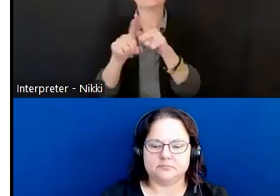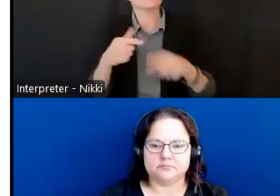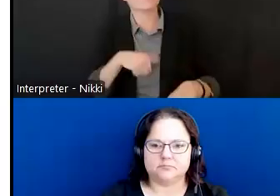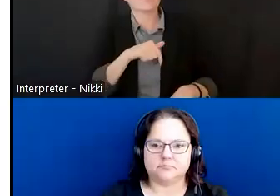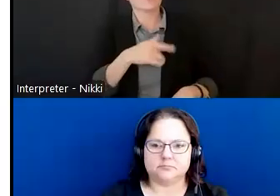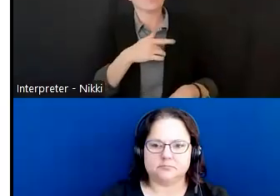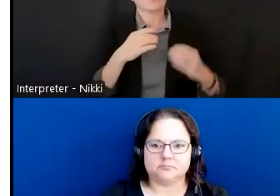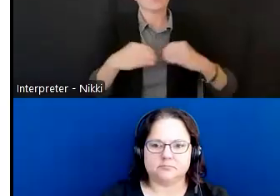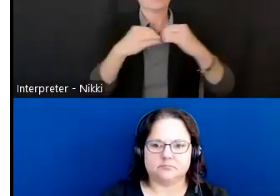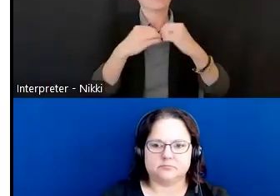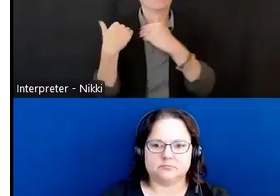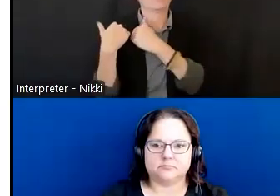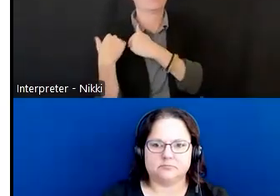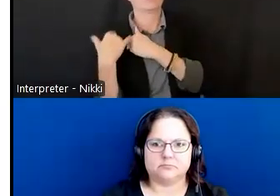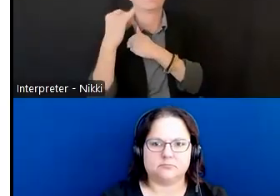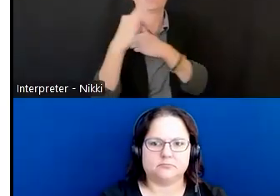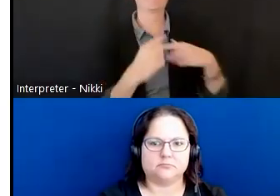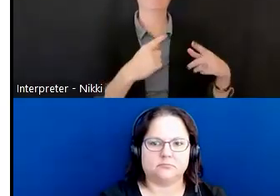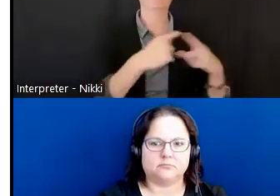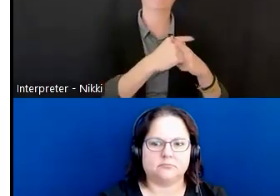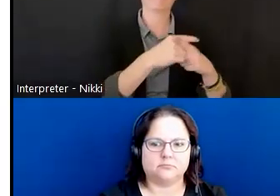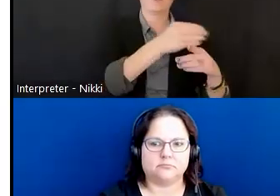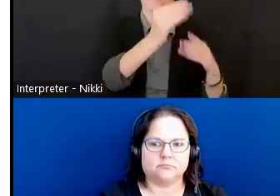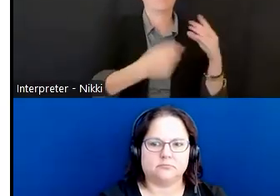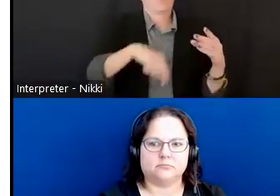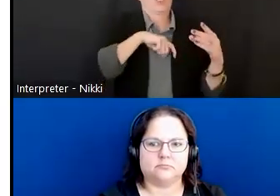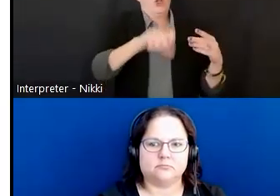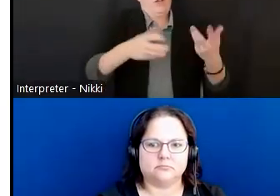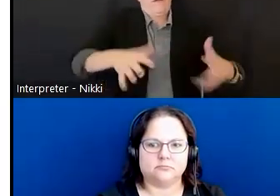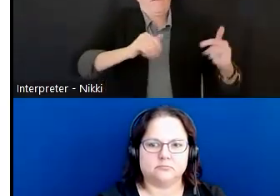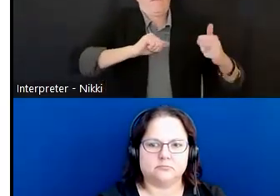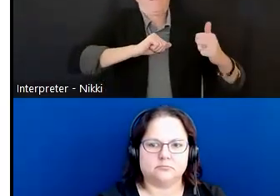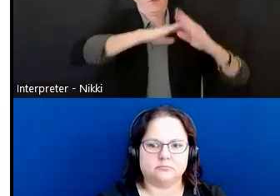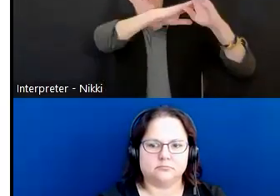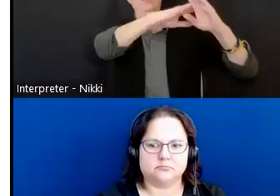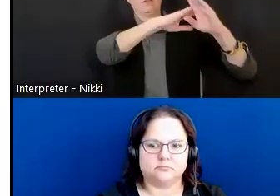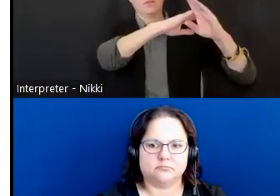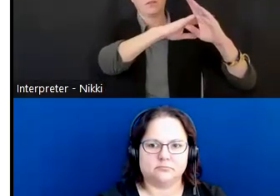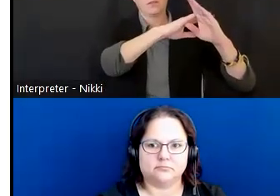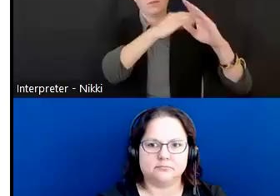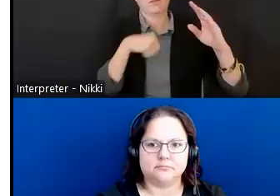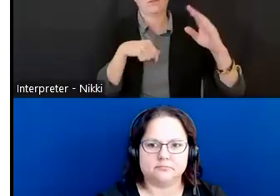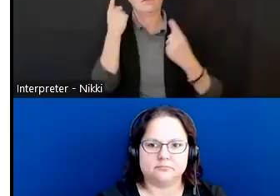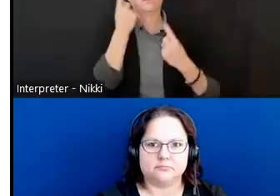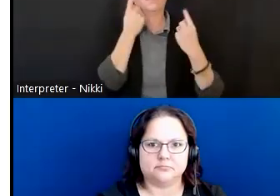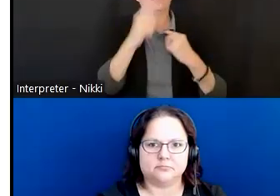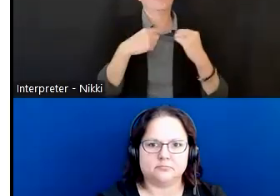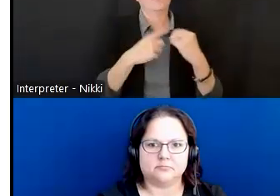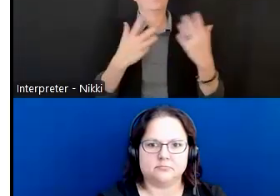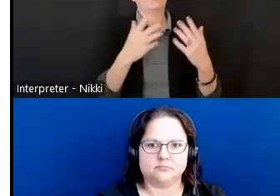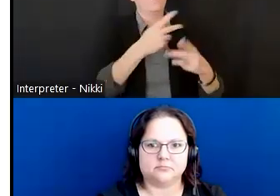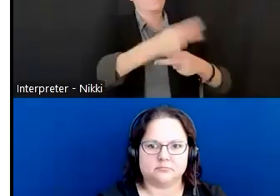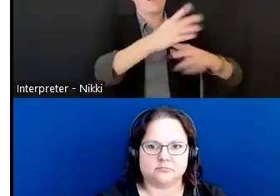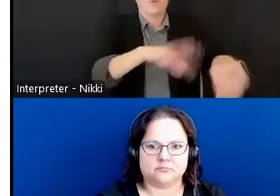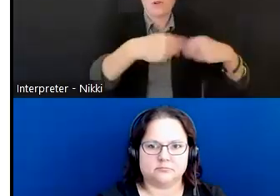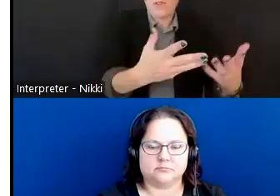an adverse outcome that could be preventable, the thoughts that clinicians have about the care that they've received. What we do